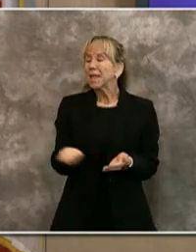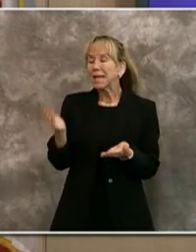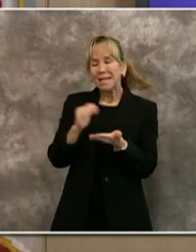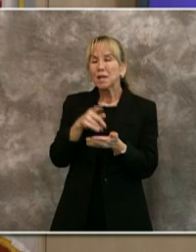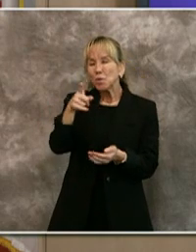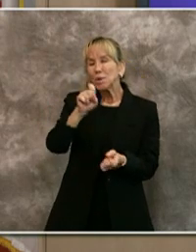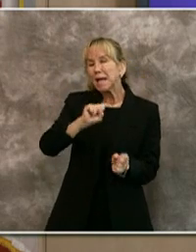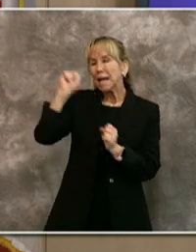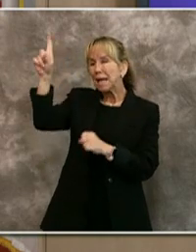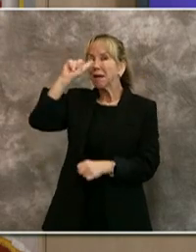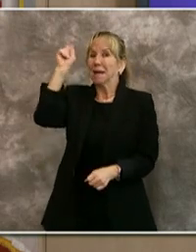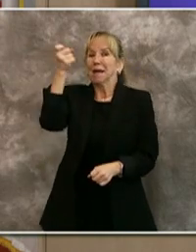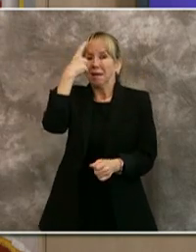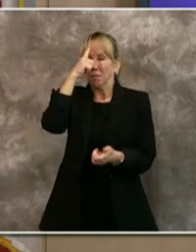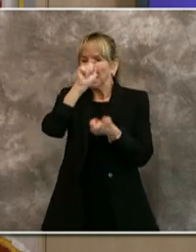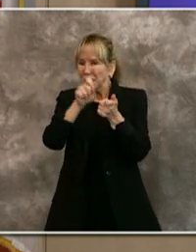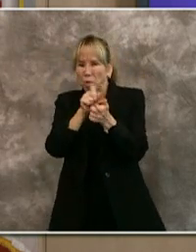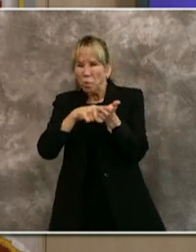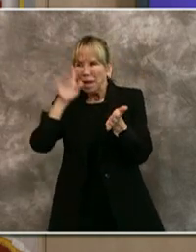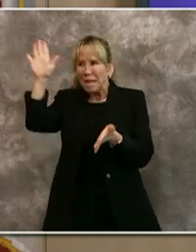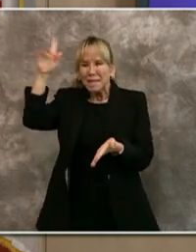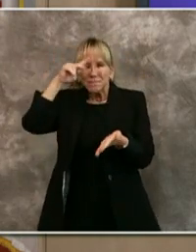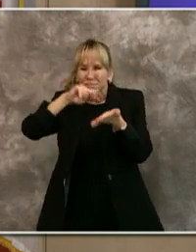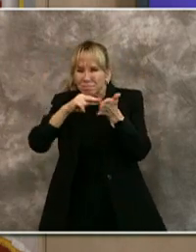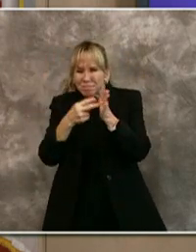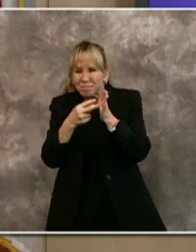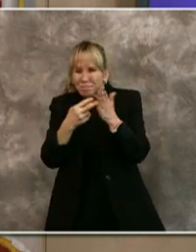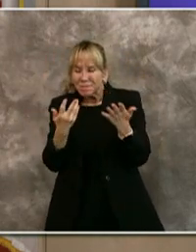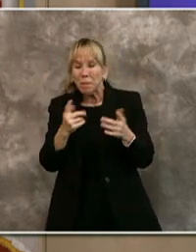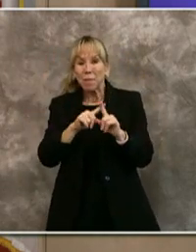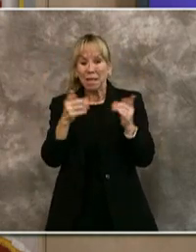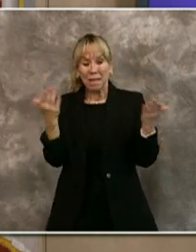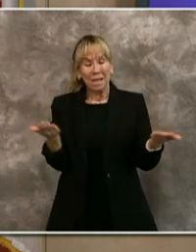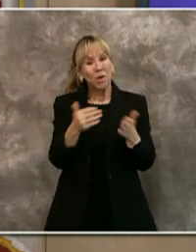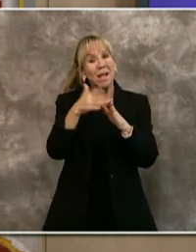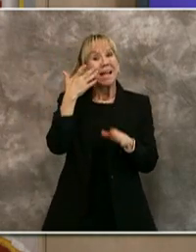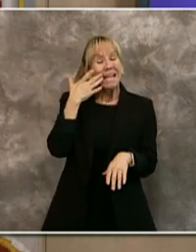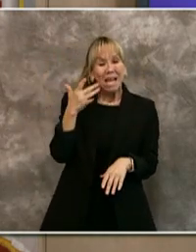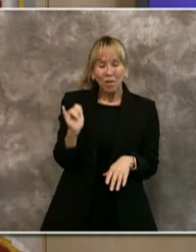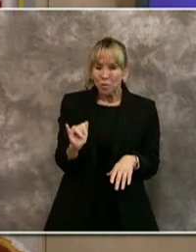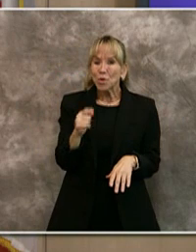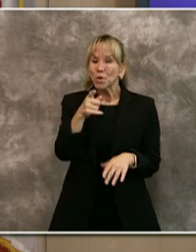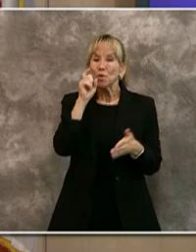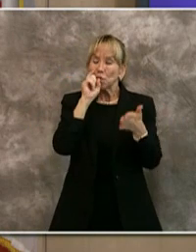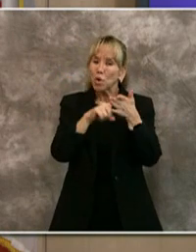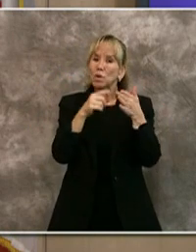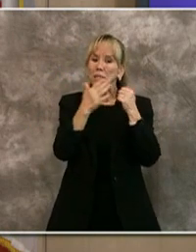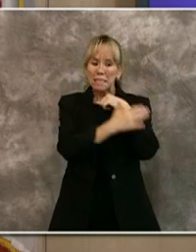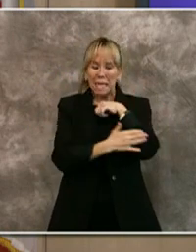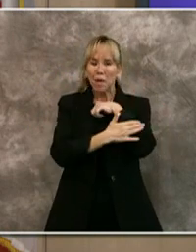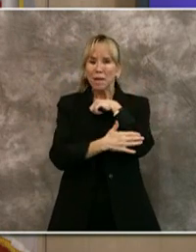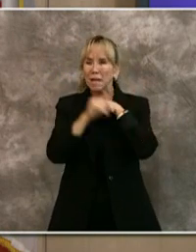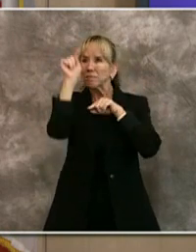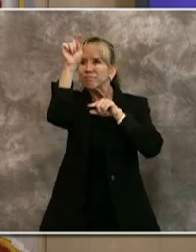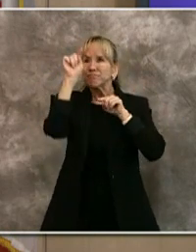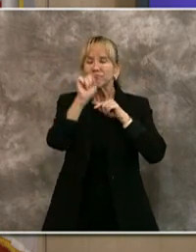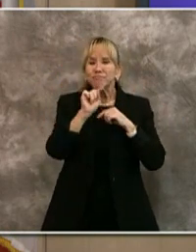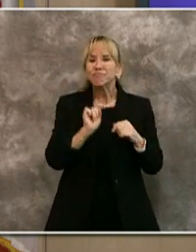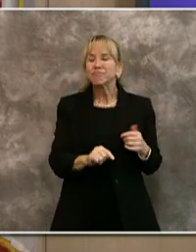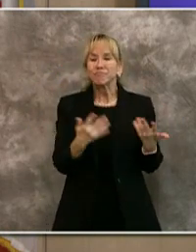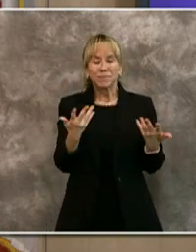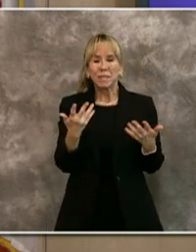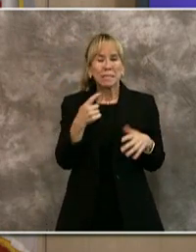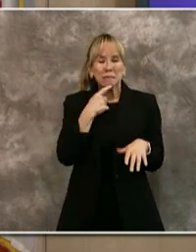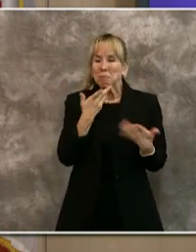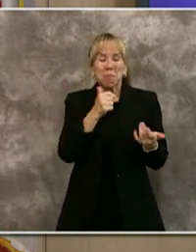for greater clarification on exactly what he meant by that. But I think what you've seen in California is a number of counties that have been very clear that they would